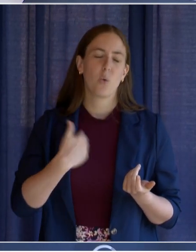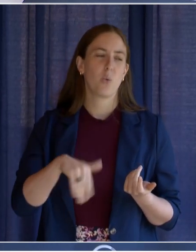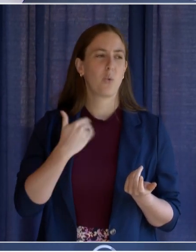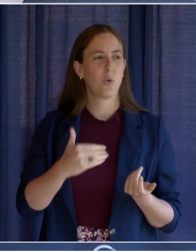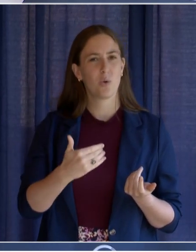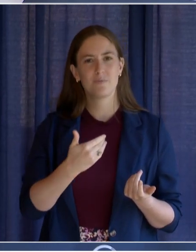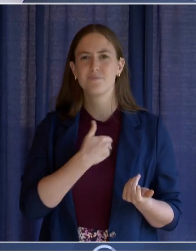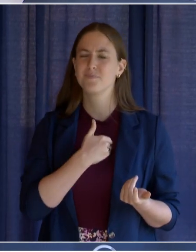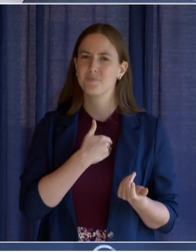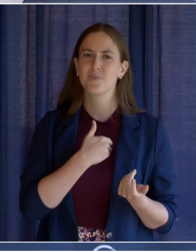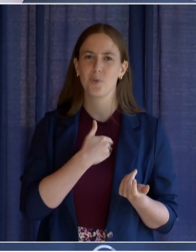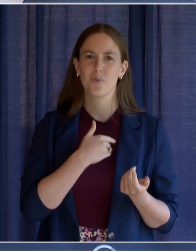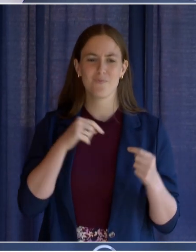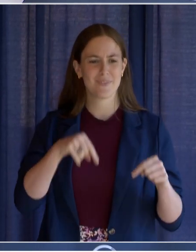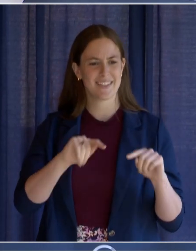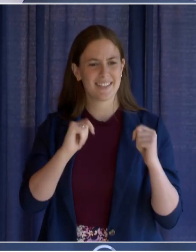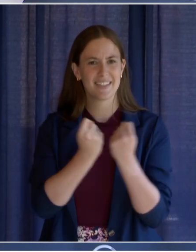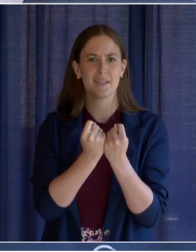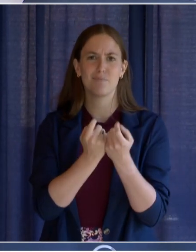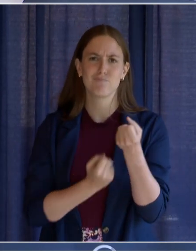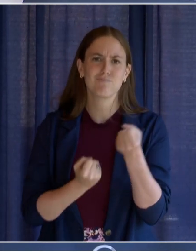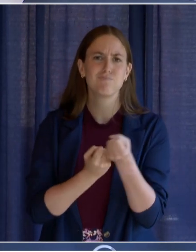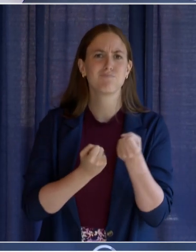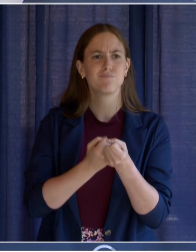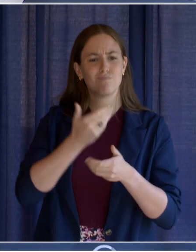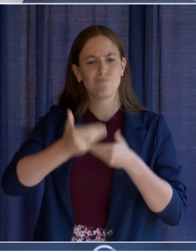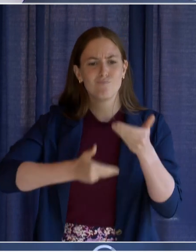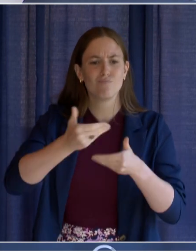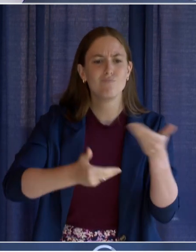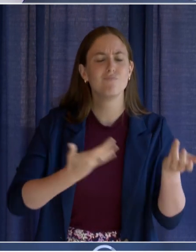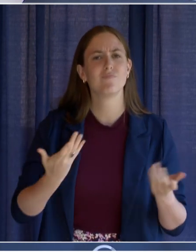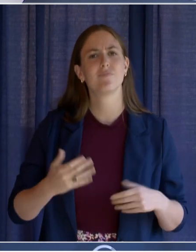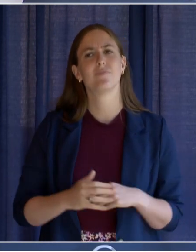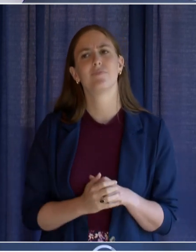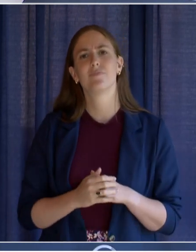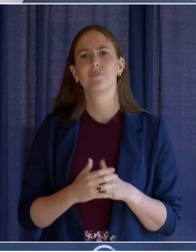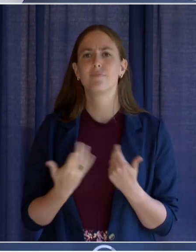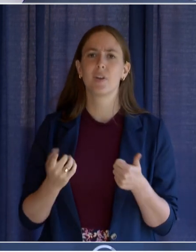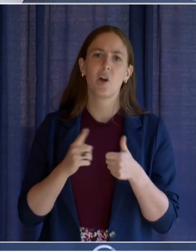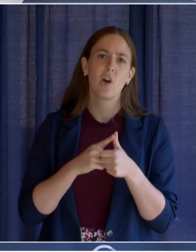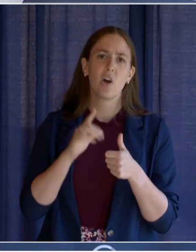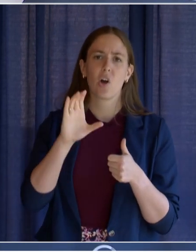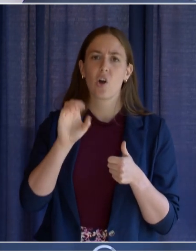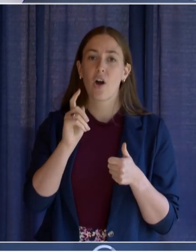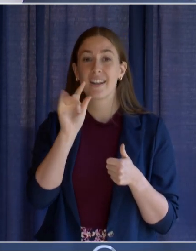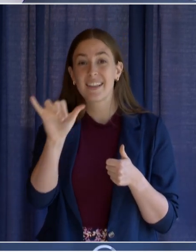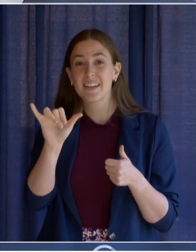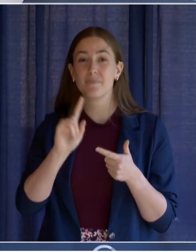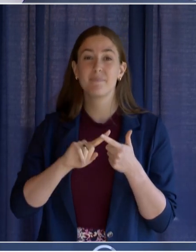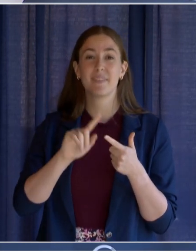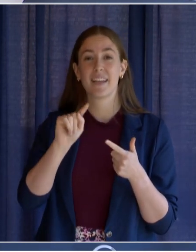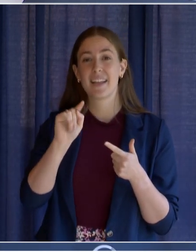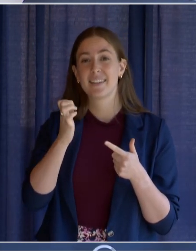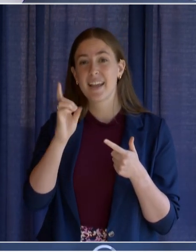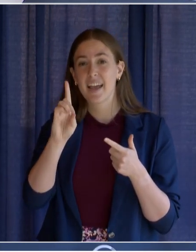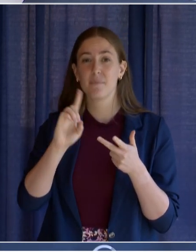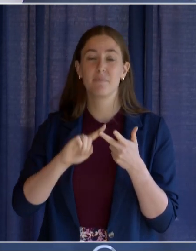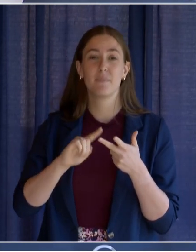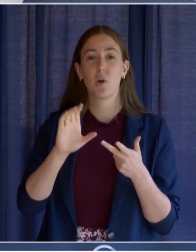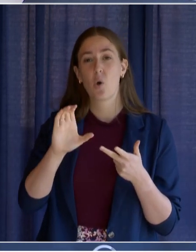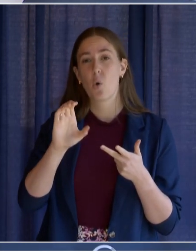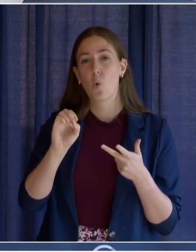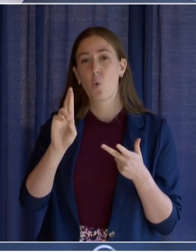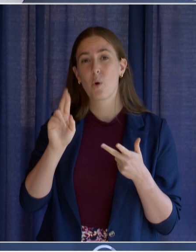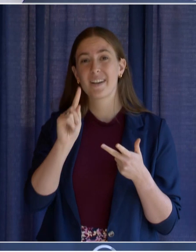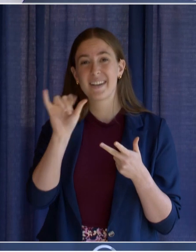work to then bring this all together. Conley, Ted, Courtney, Laurel, Bella, a